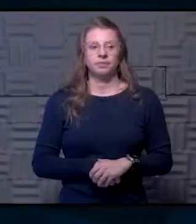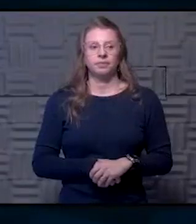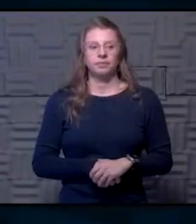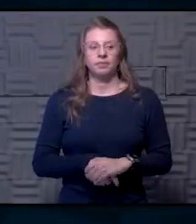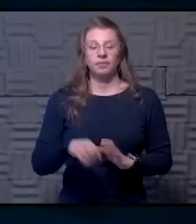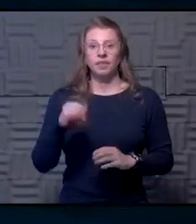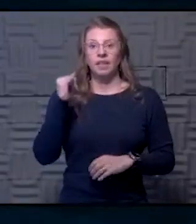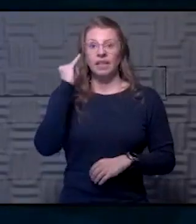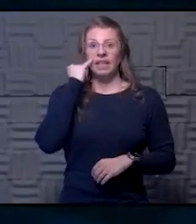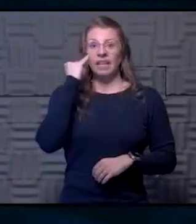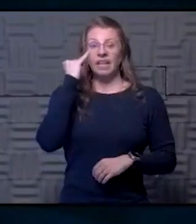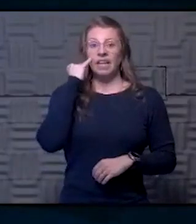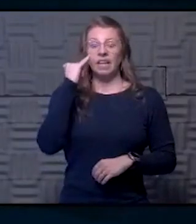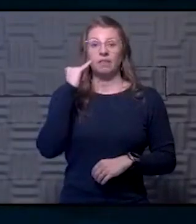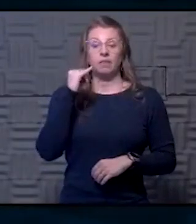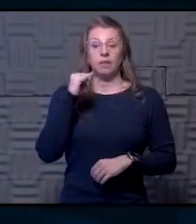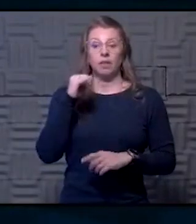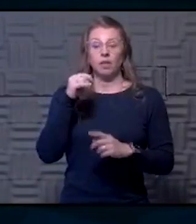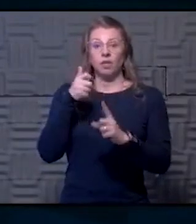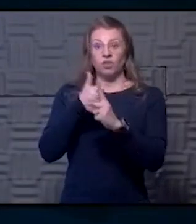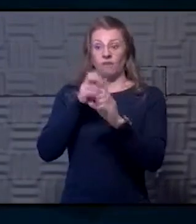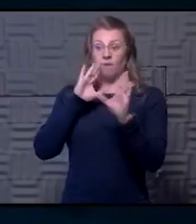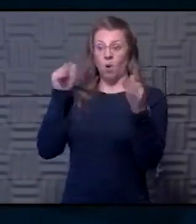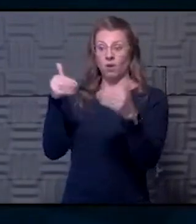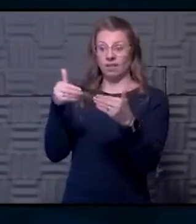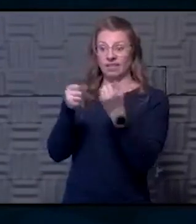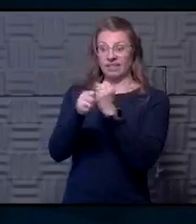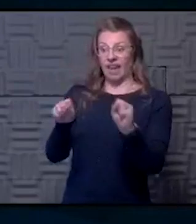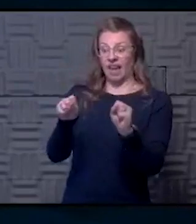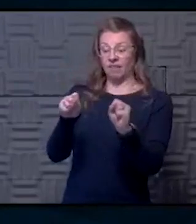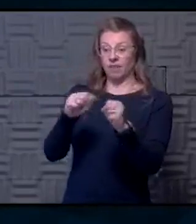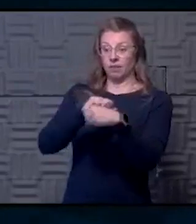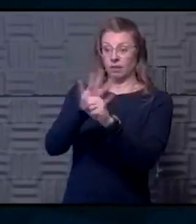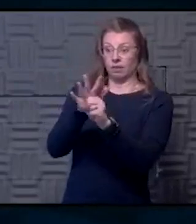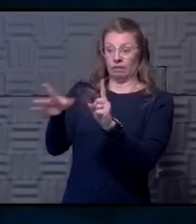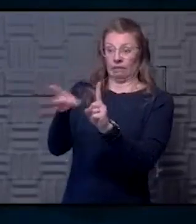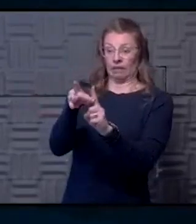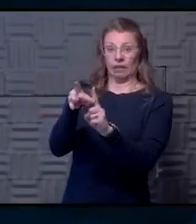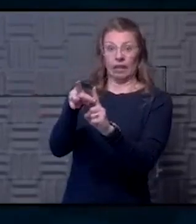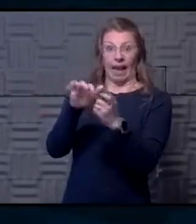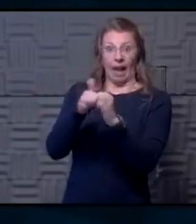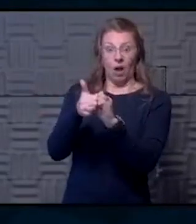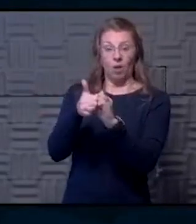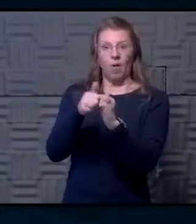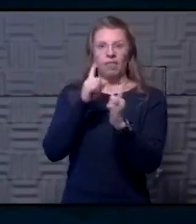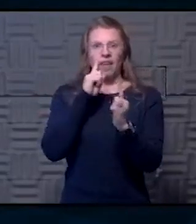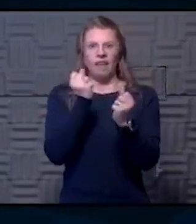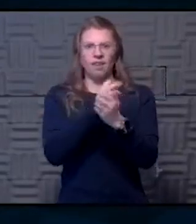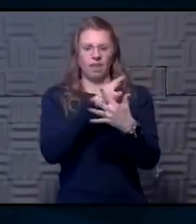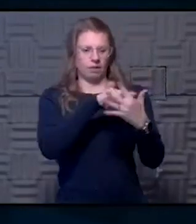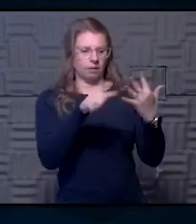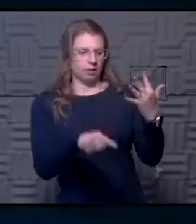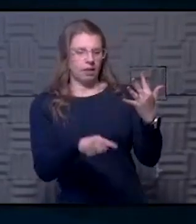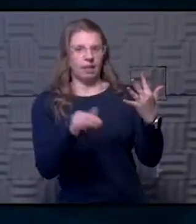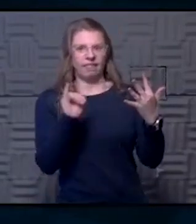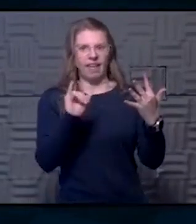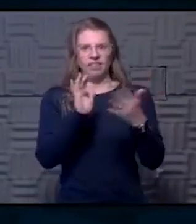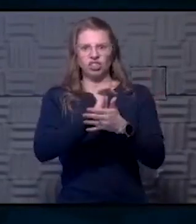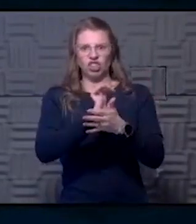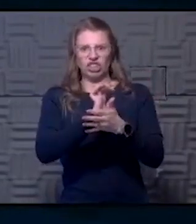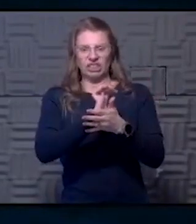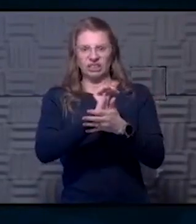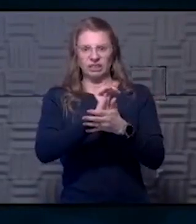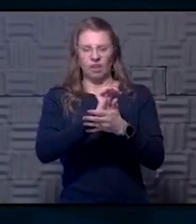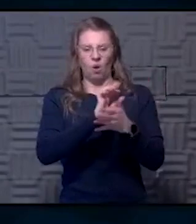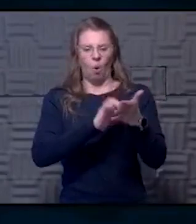If you're aiming at what keeps your family safe from coronavirus, think of each of the things on the list here as a slice of Swiss cheese